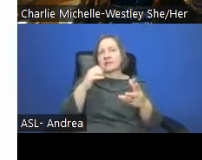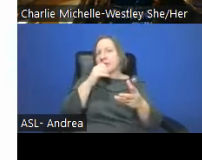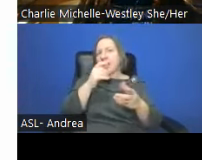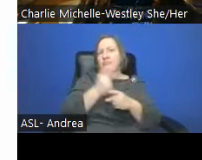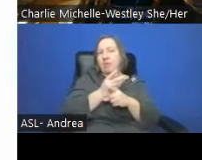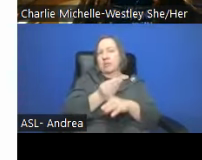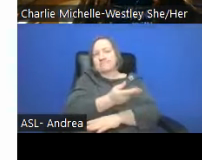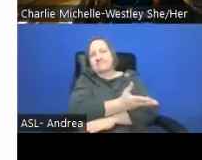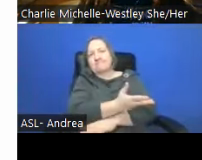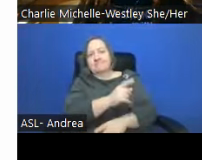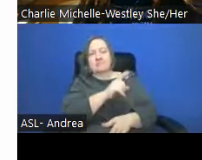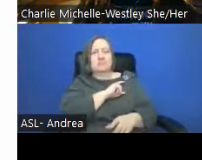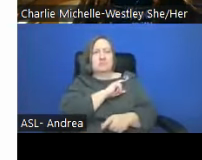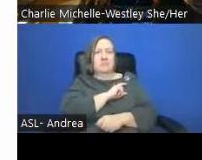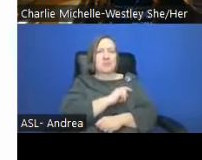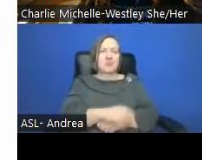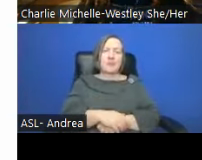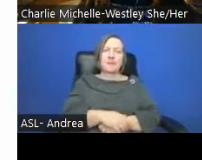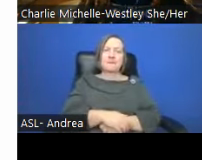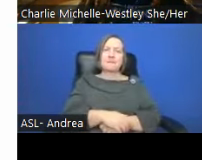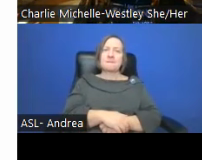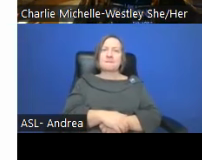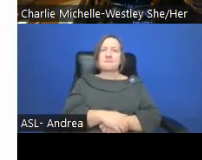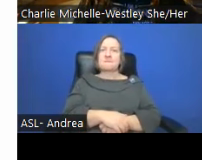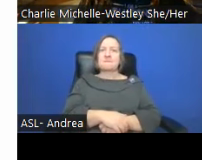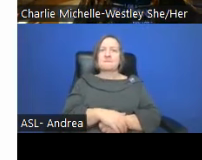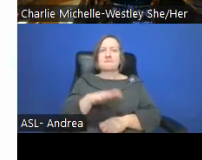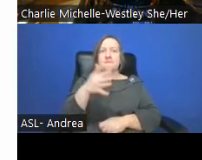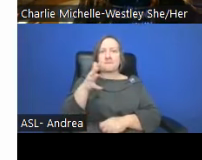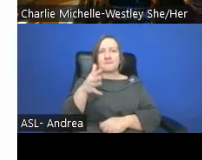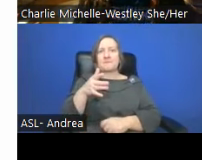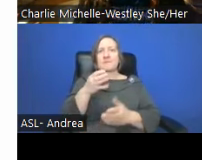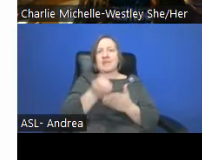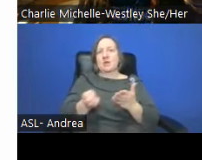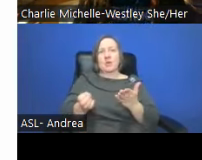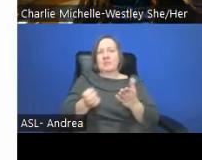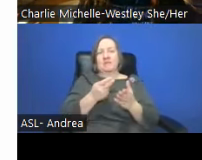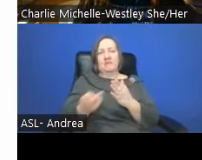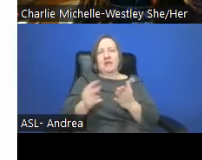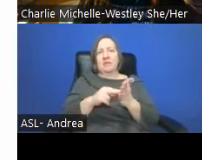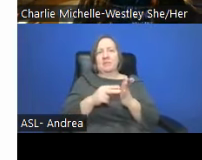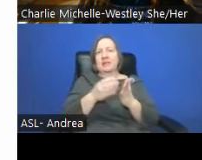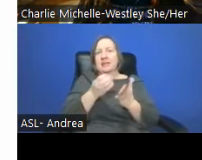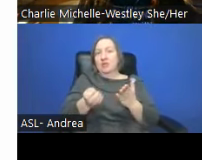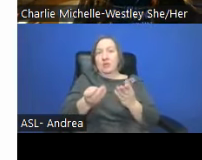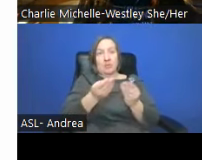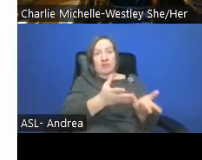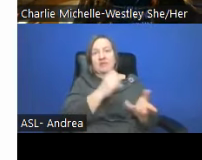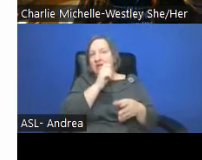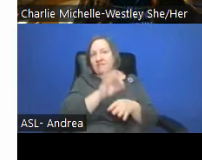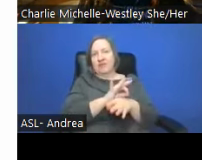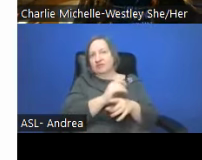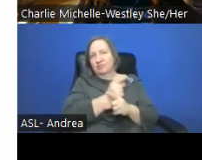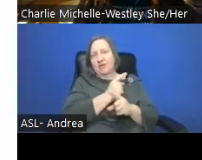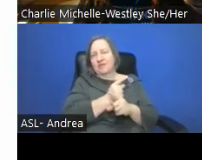properly relayed to the involved officers. And 5, equipment failure, meaning the equipment provided did not function properly